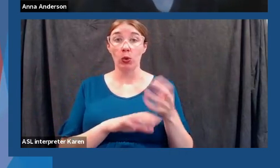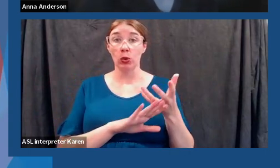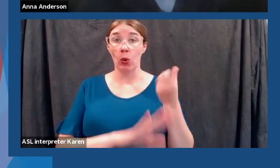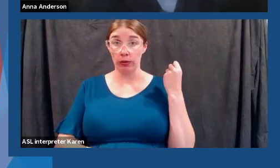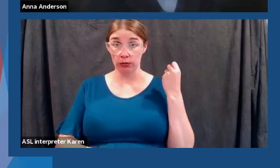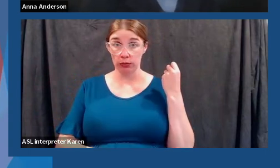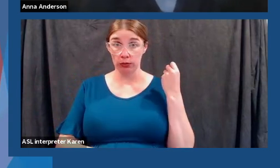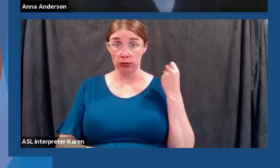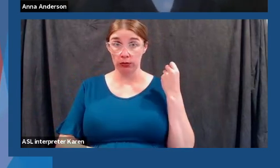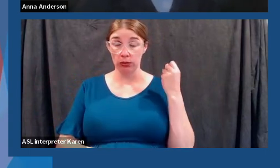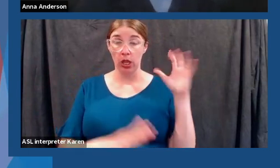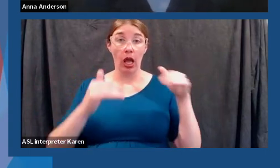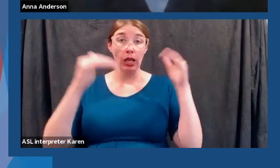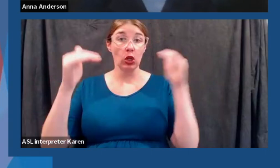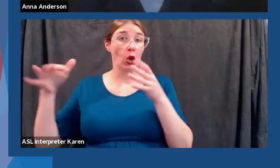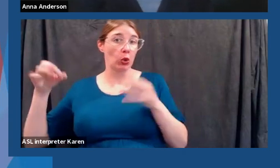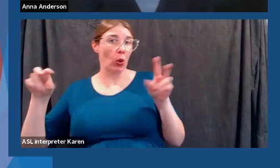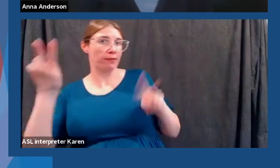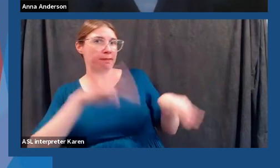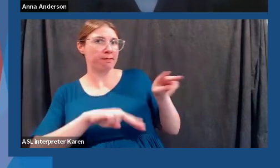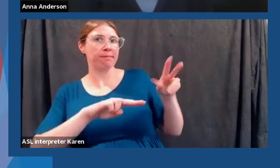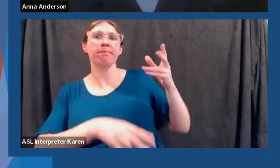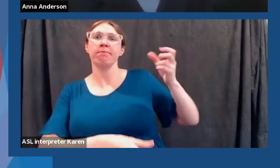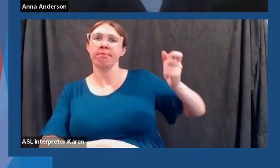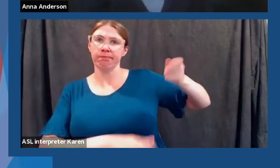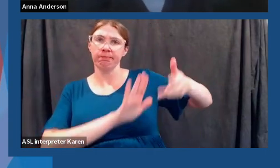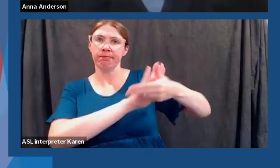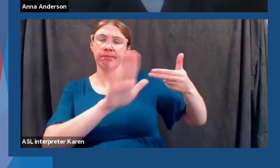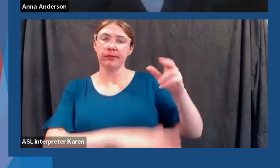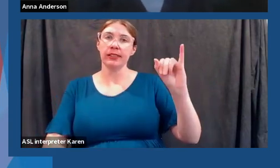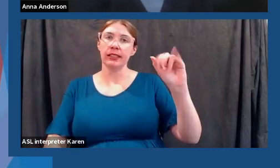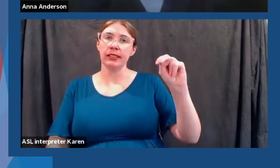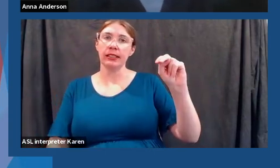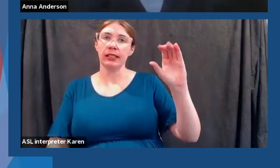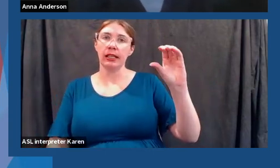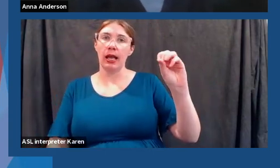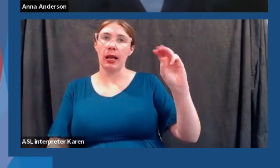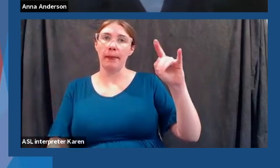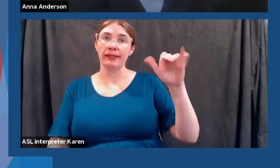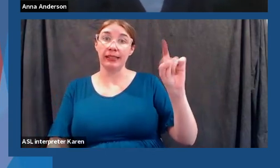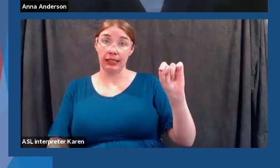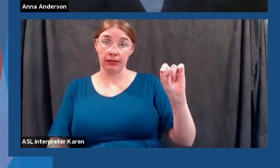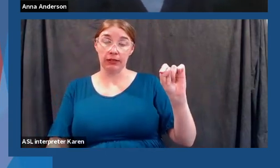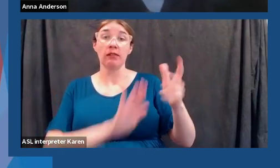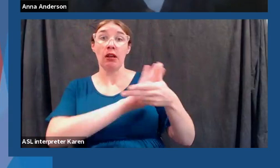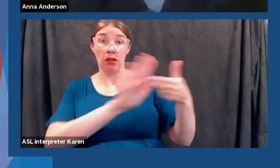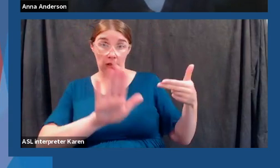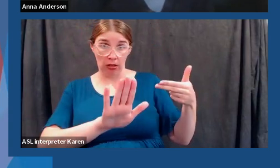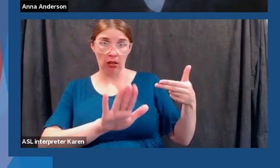So an adult can be found by the court to be incompetent to vote. There's other issues that the court determines whether